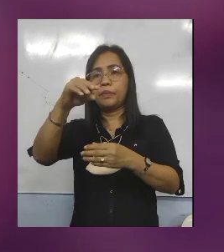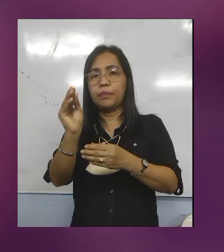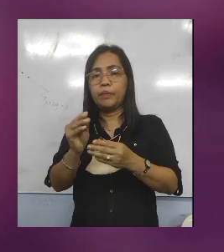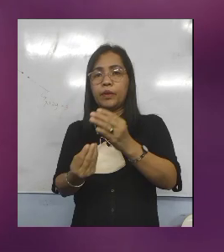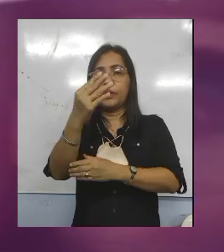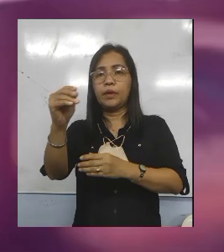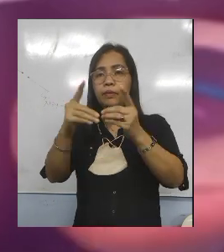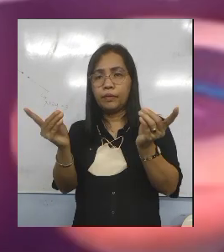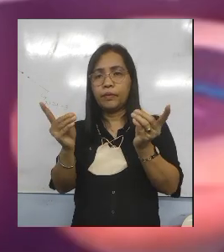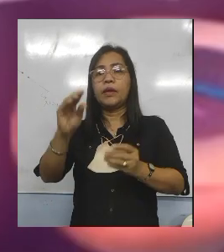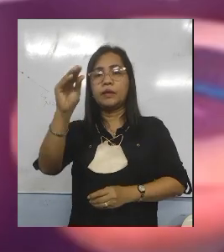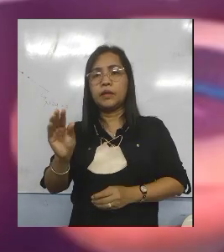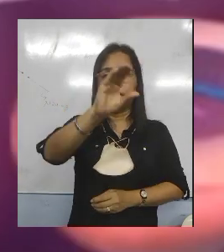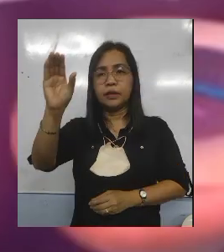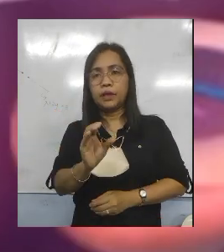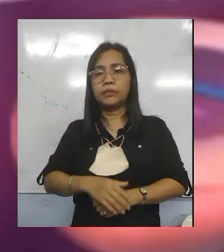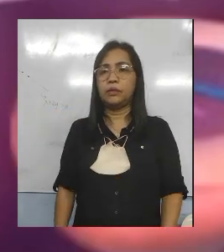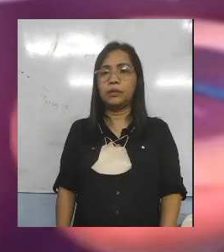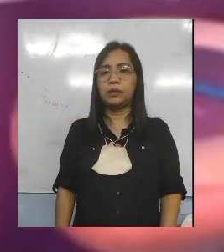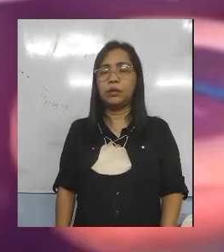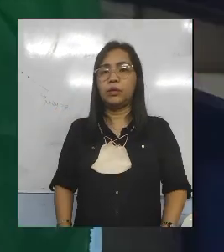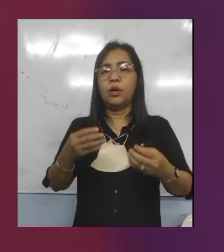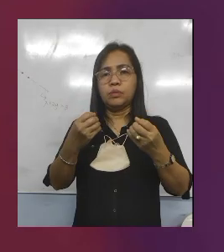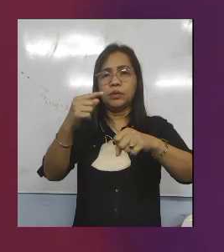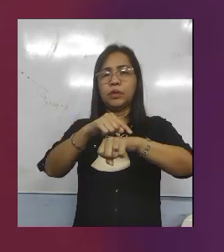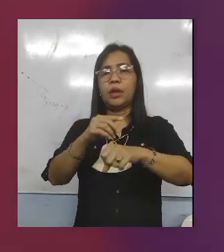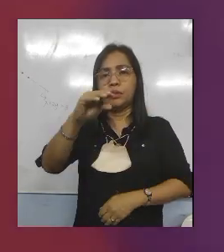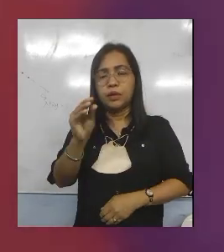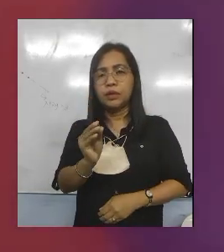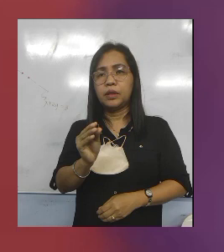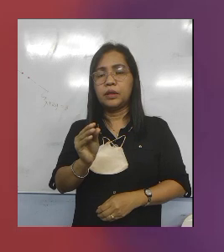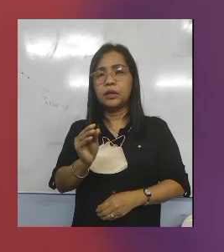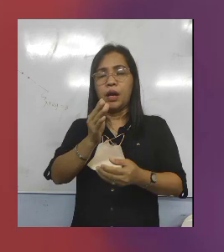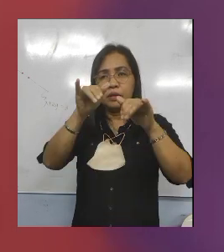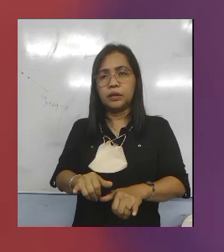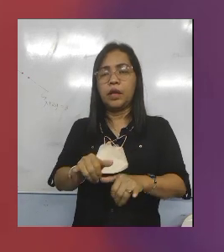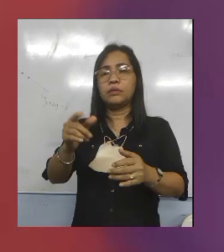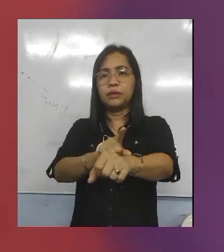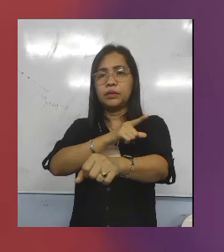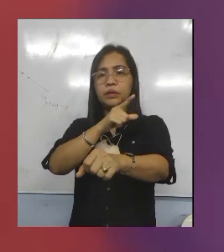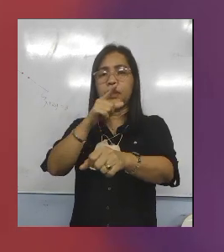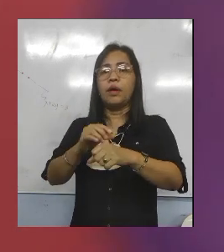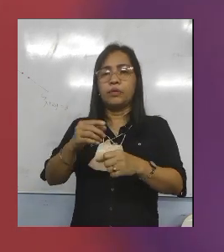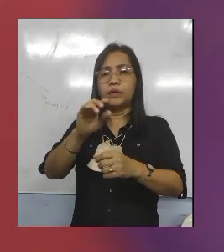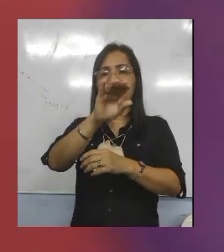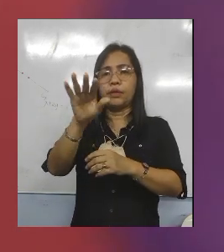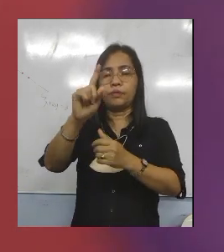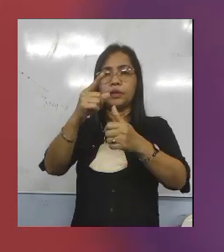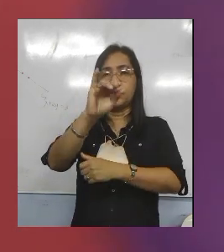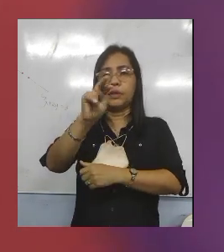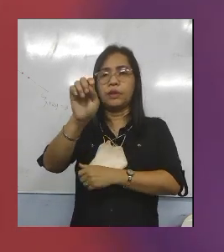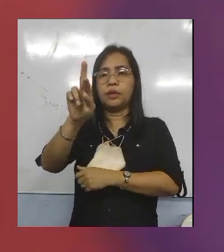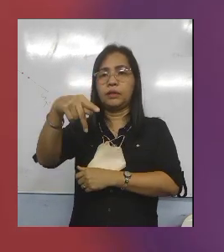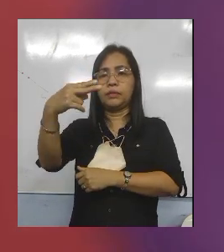its chromosomes, and prepares for the next stage for cell division. The interface includes three major events that the cell is taking